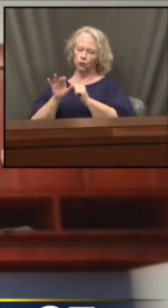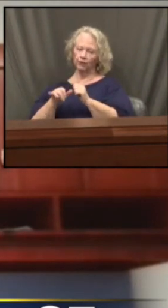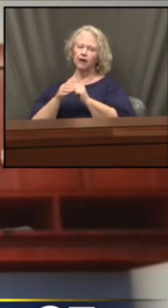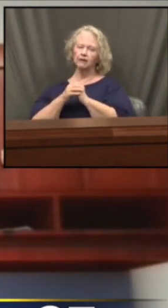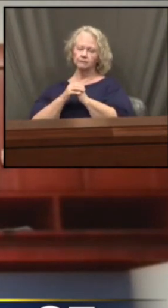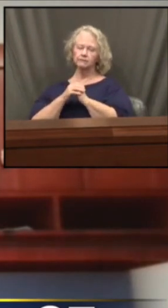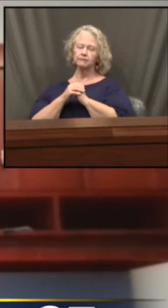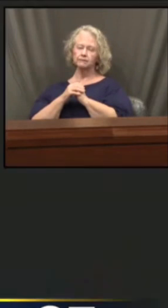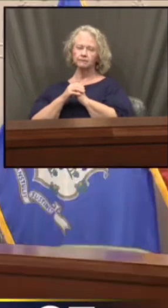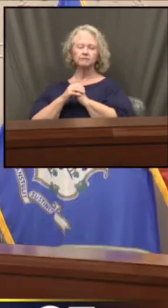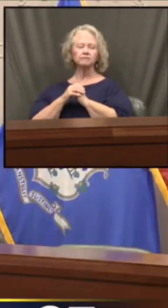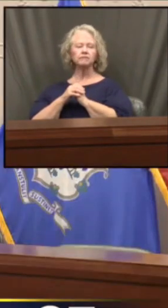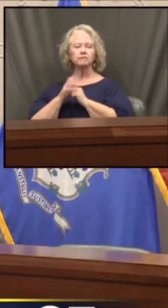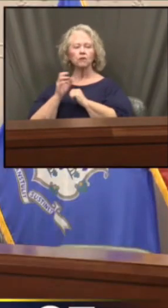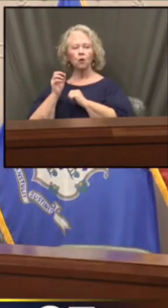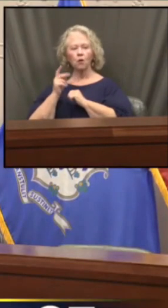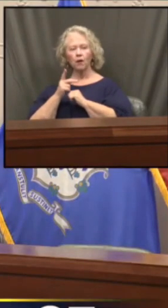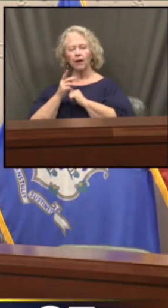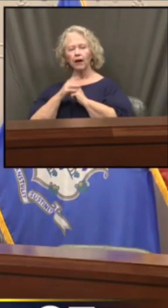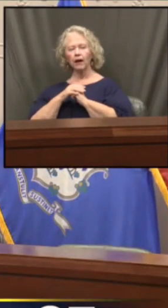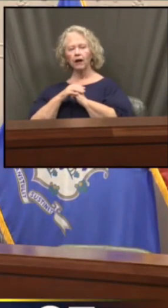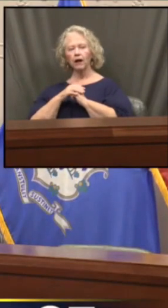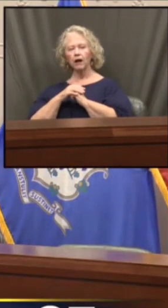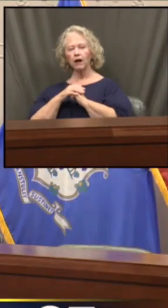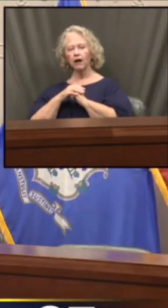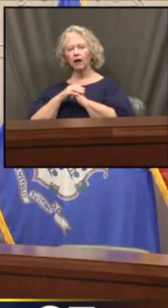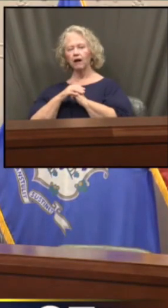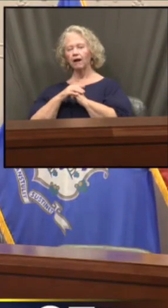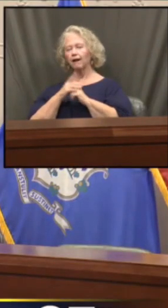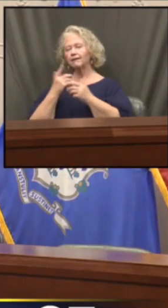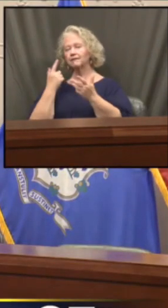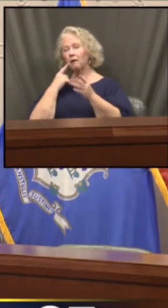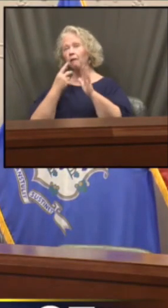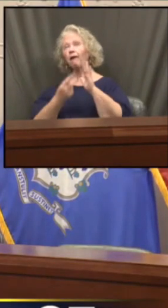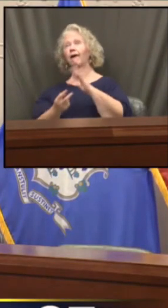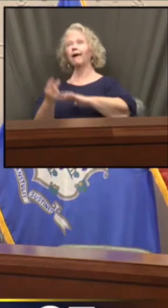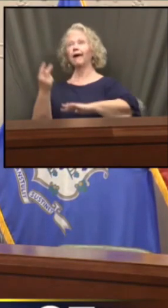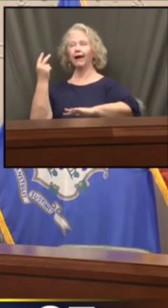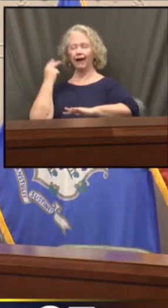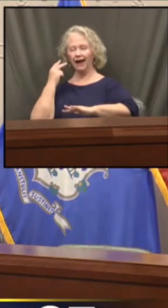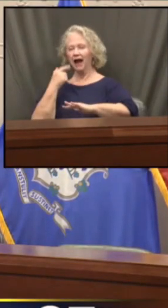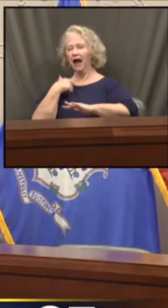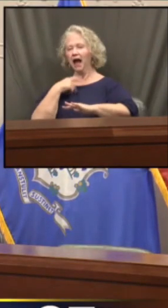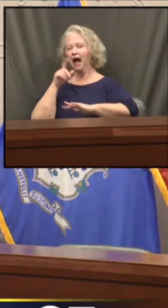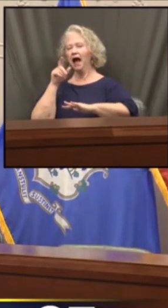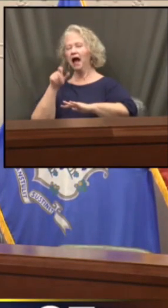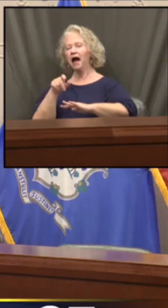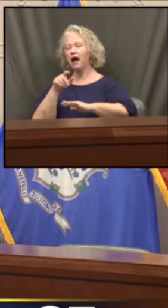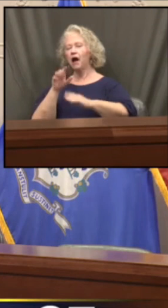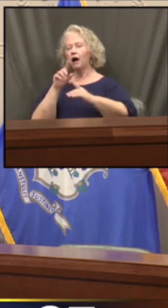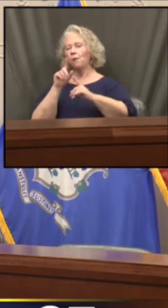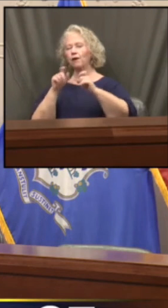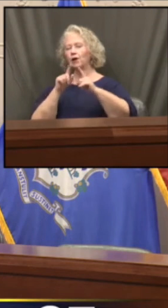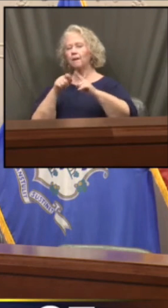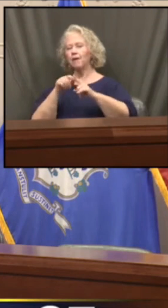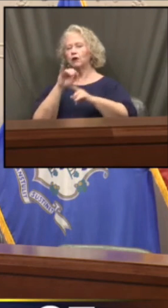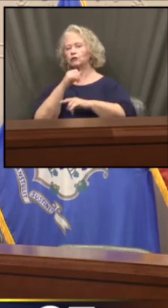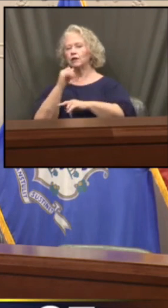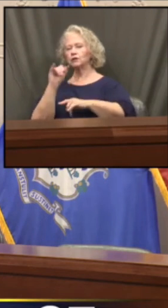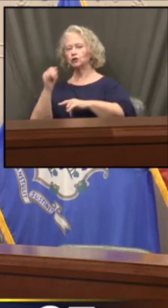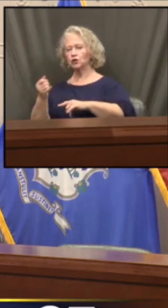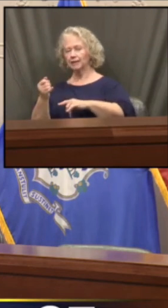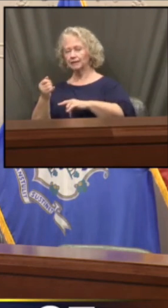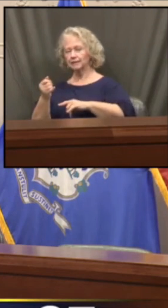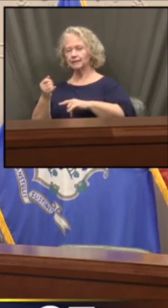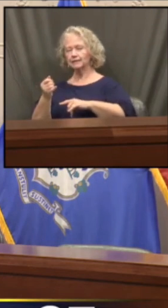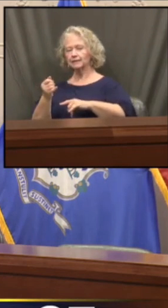forward. Okay, and for Throwback Thursday purposes, I'd like to ask a Johnson & Johnson question of Josh. Could you tell